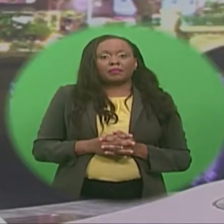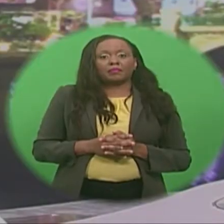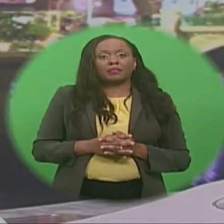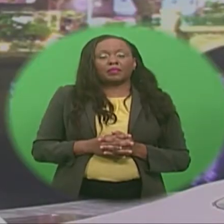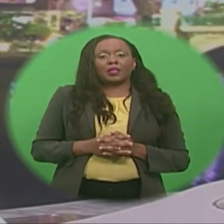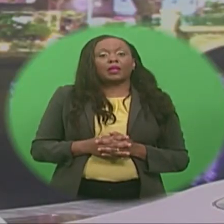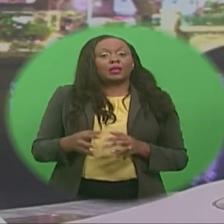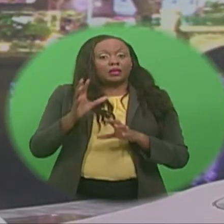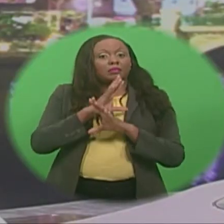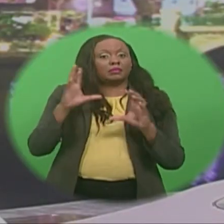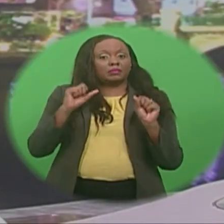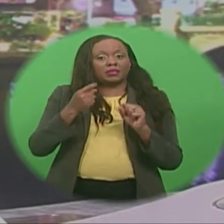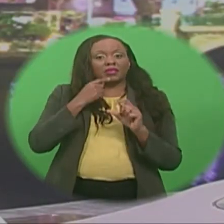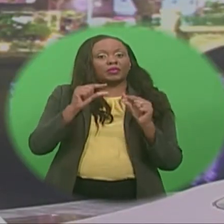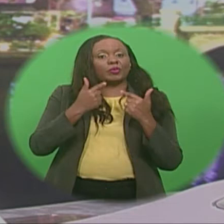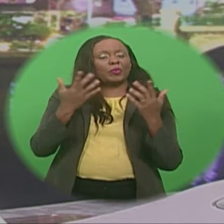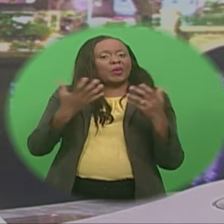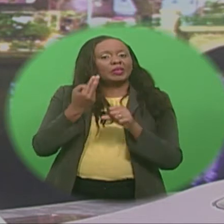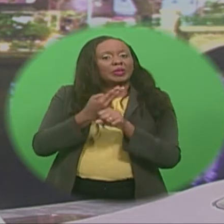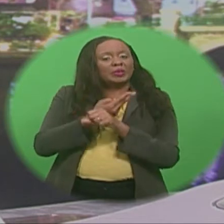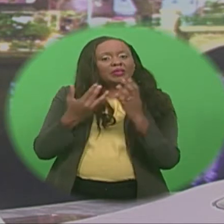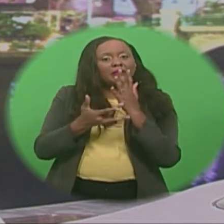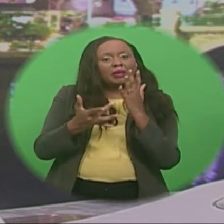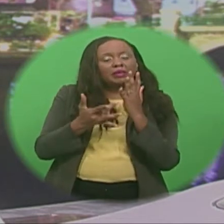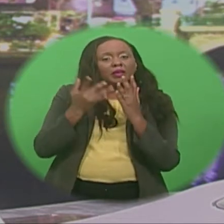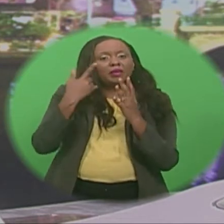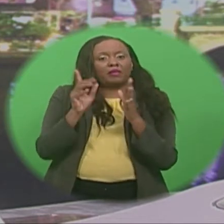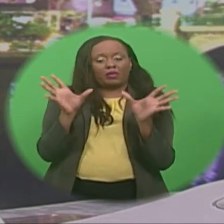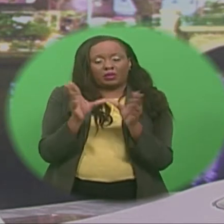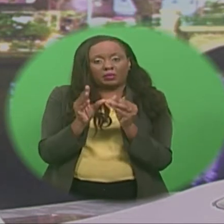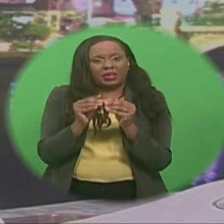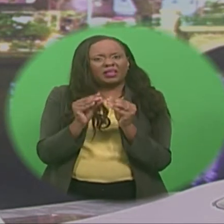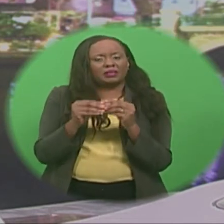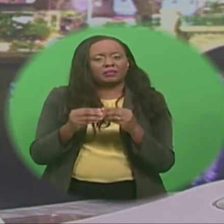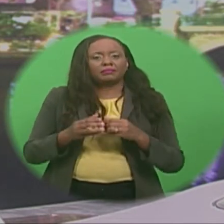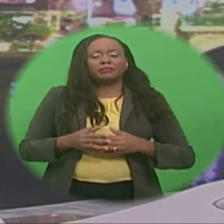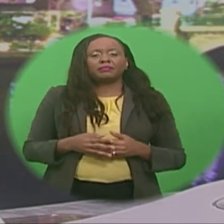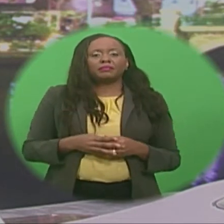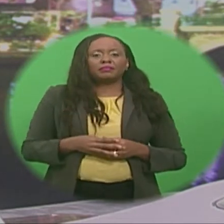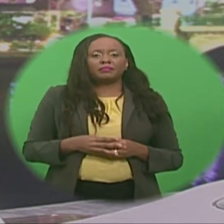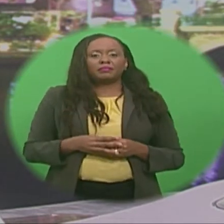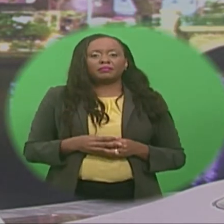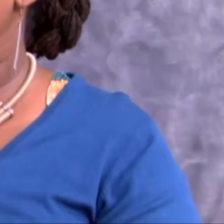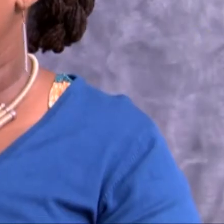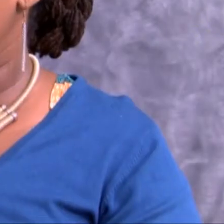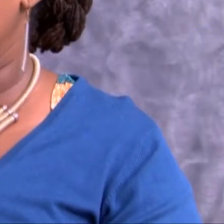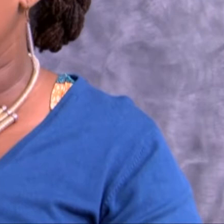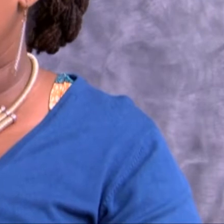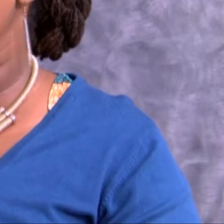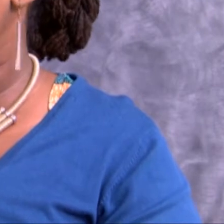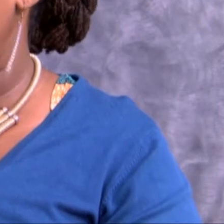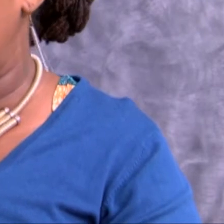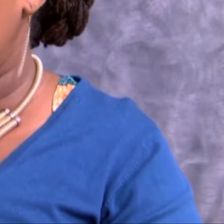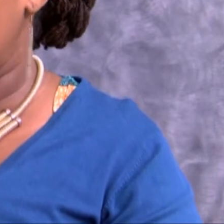The BAJ's interim president says the group intends to use technology to facilitate meetings. We're probably going to be more